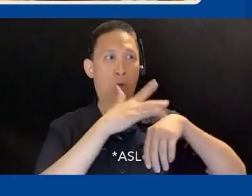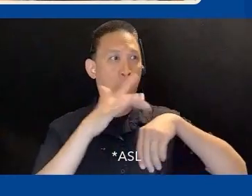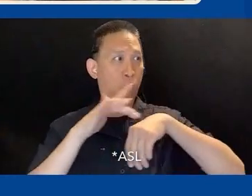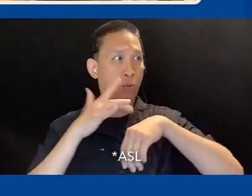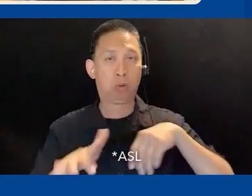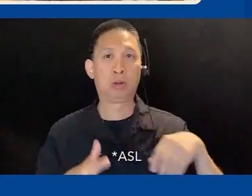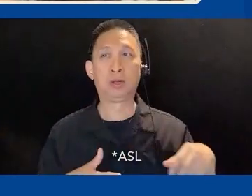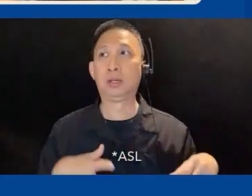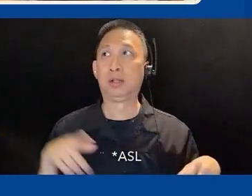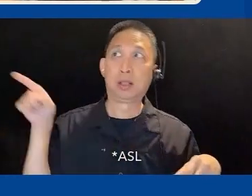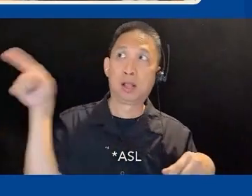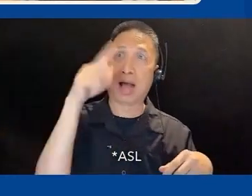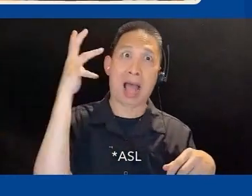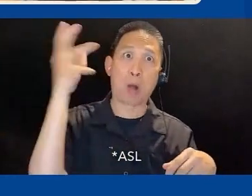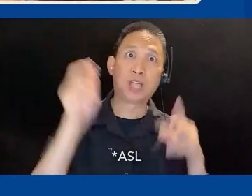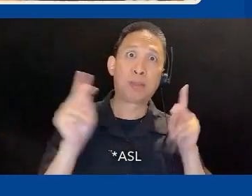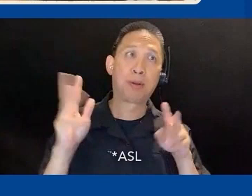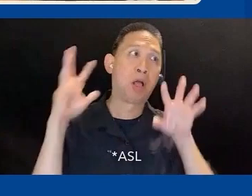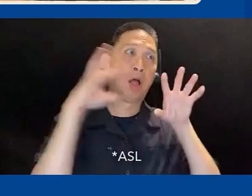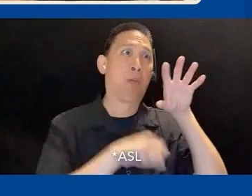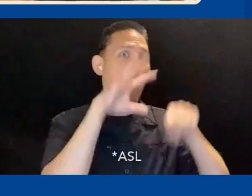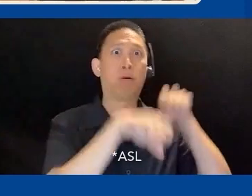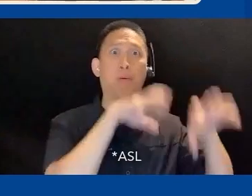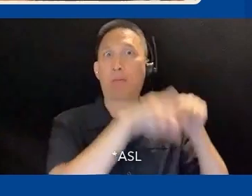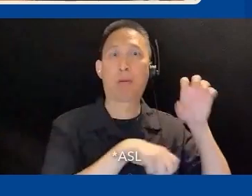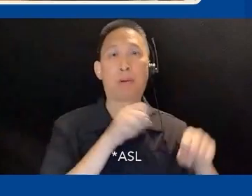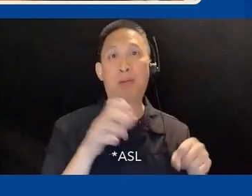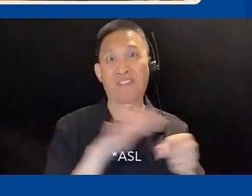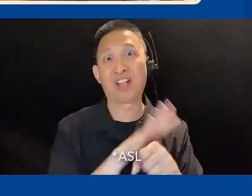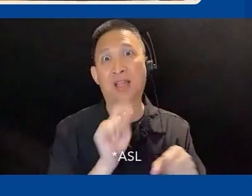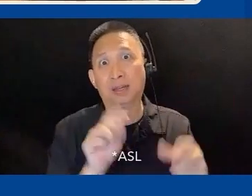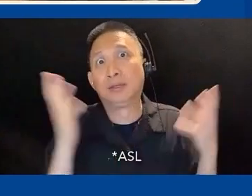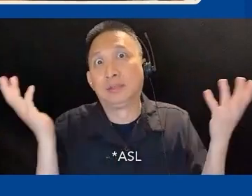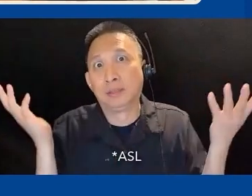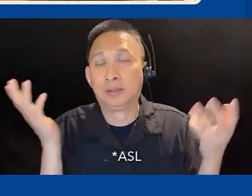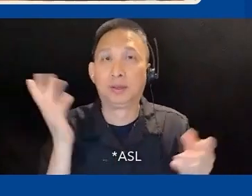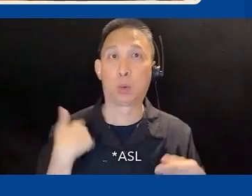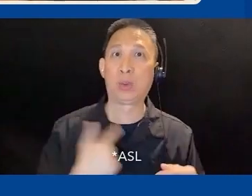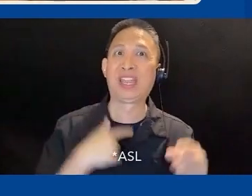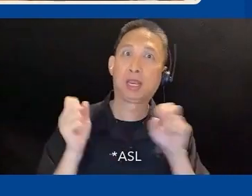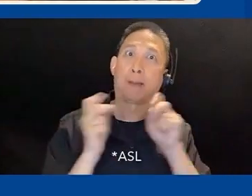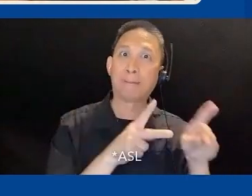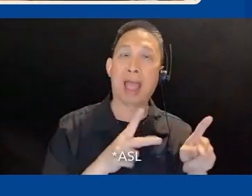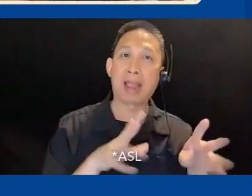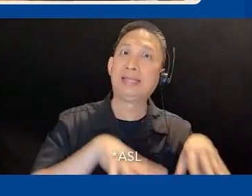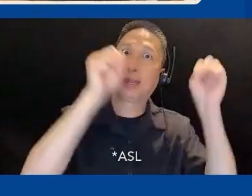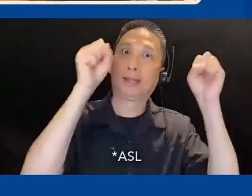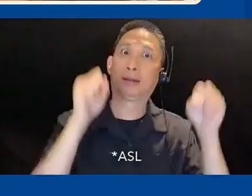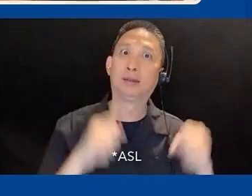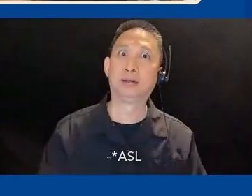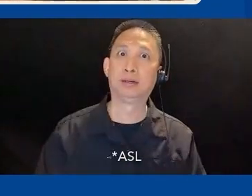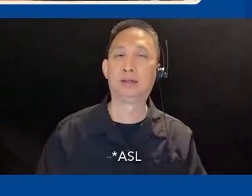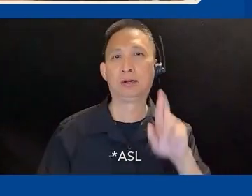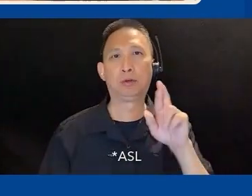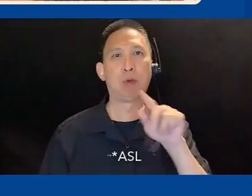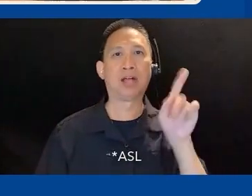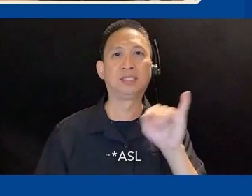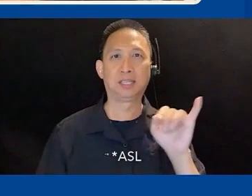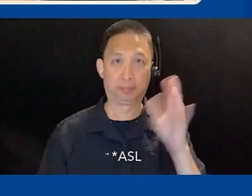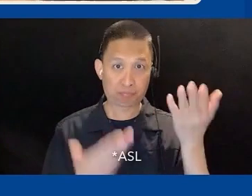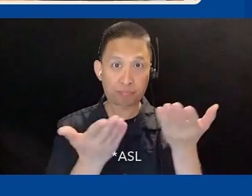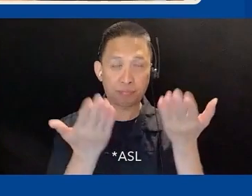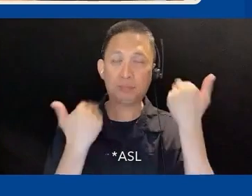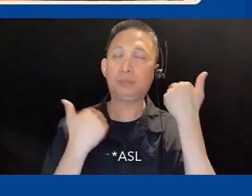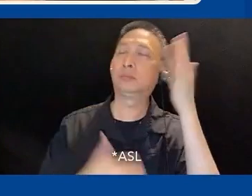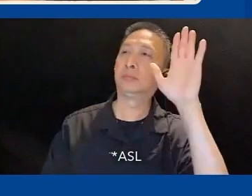happened. Sorry, Rosie. No, you bring up a really good point, which is, like, you know, we've been talking in